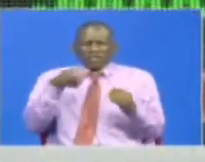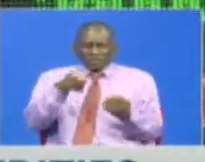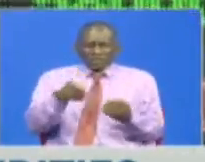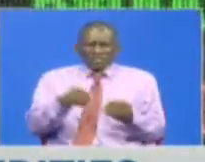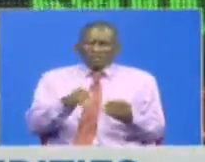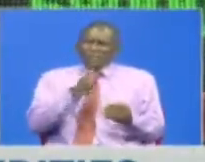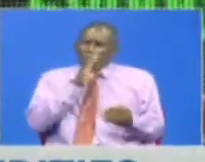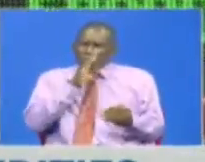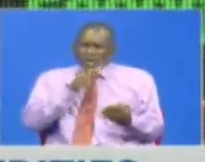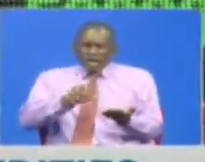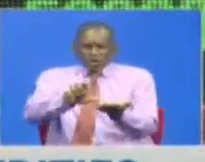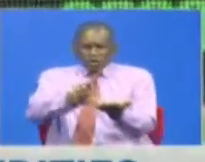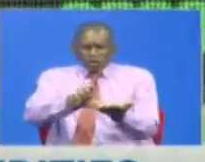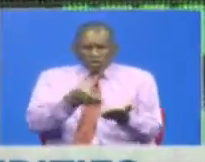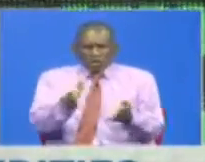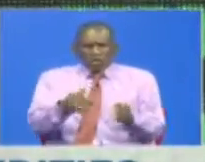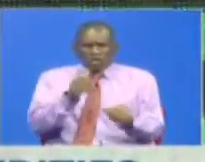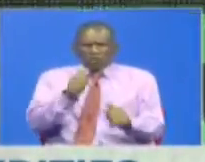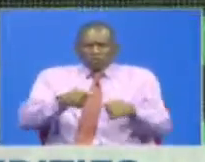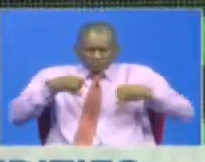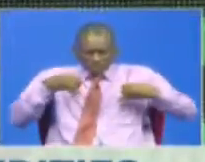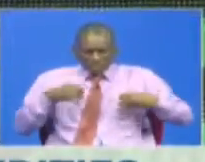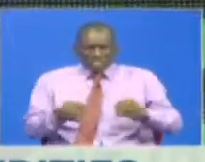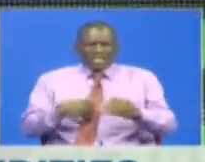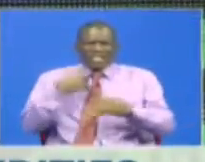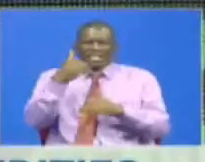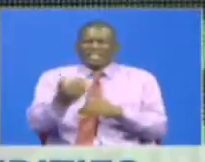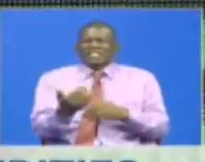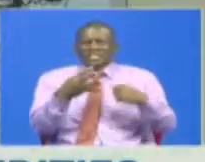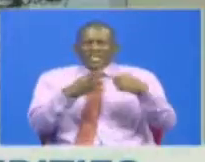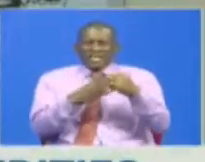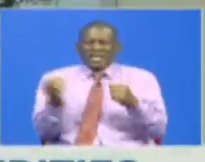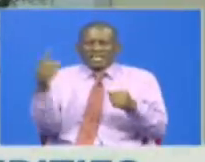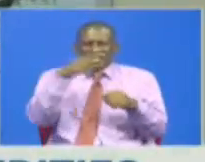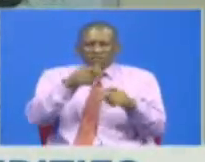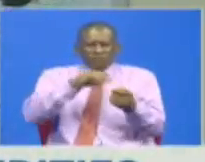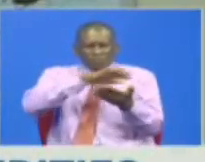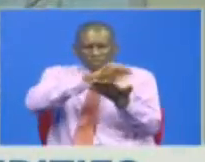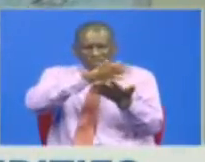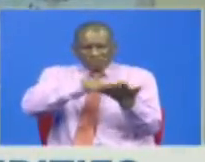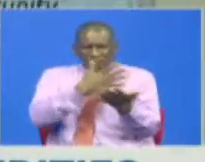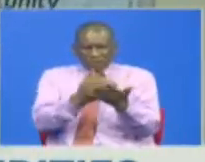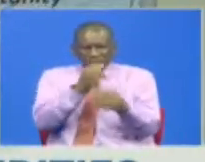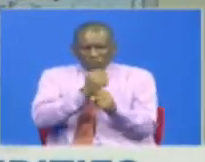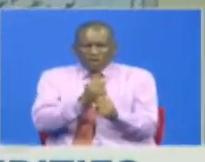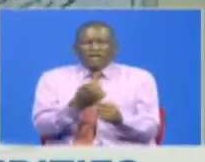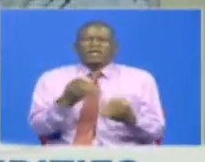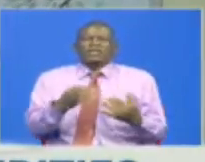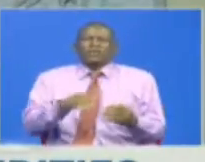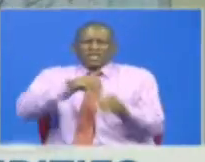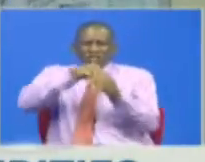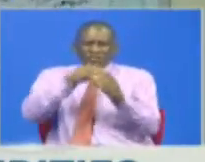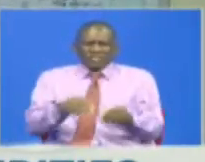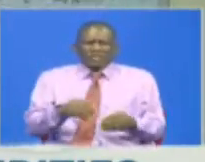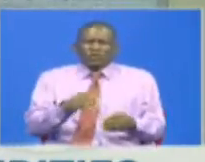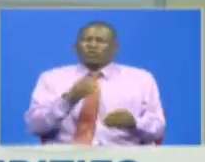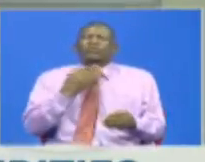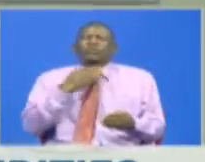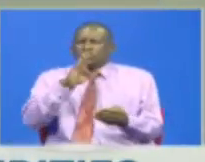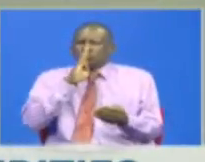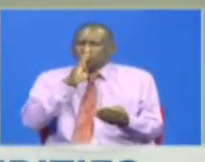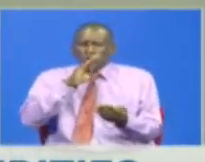framework, which will be in pilot phase for the next 90 days. According to the framework, investors who seek to borrow securities will need to provide